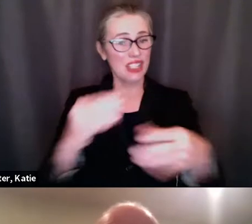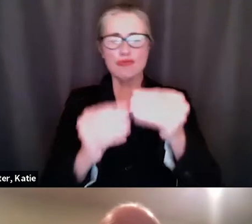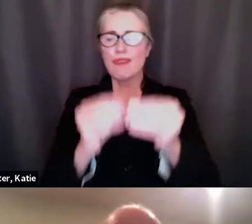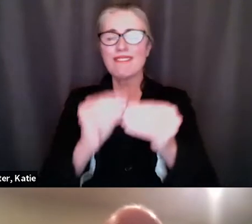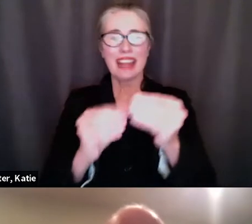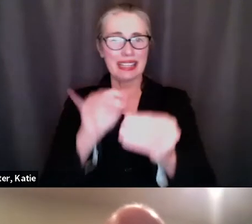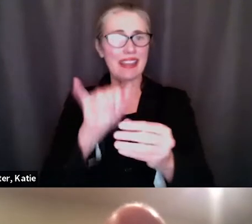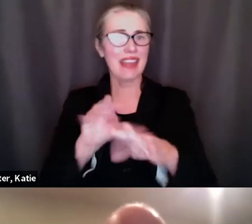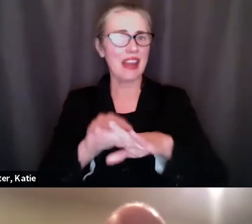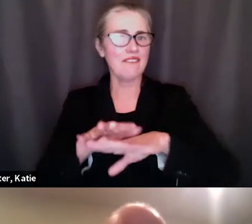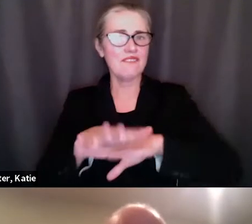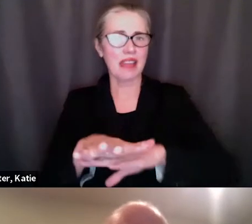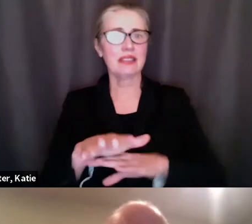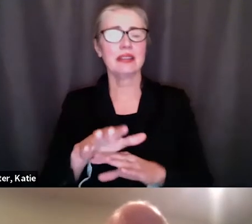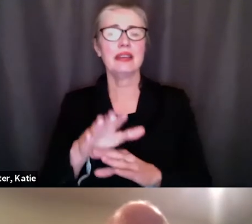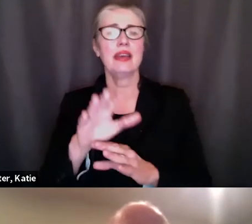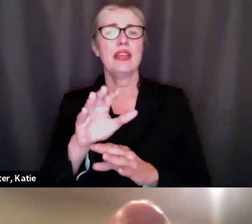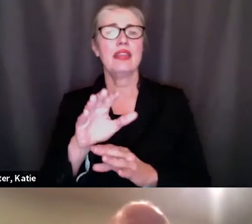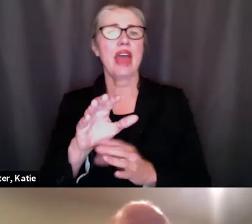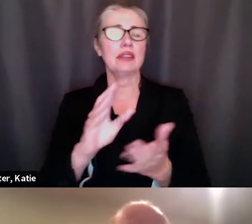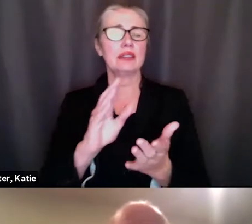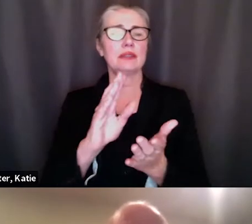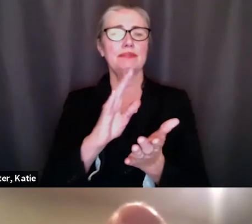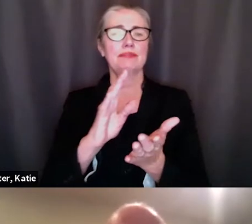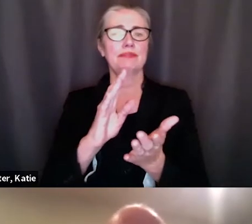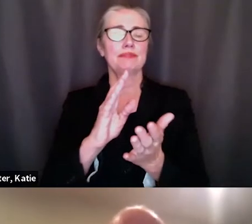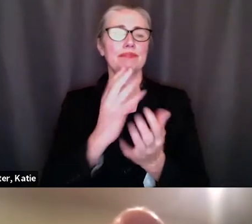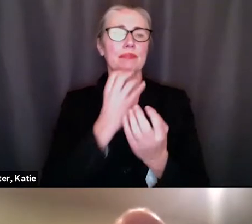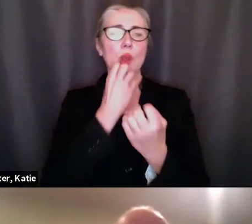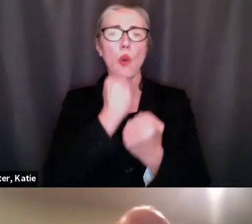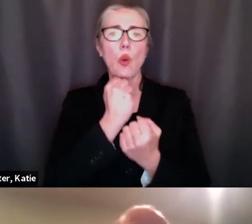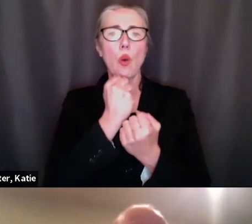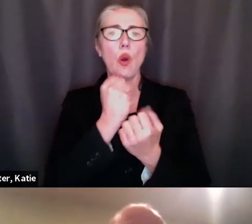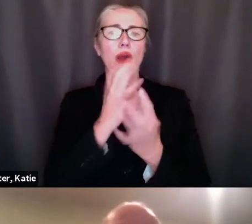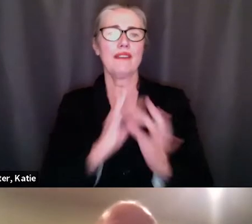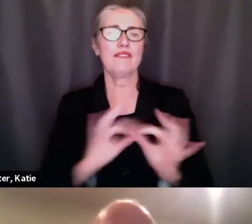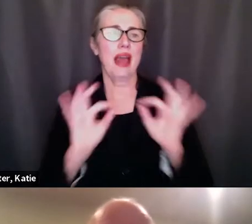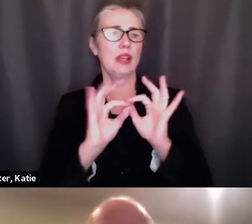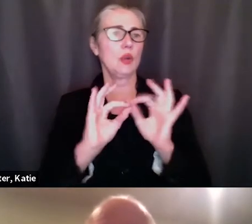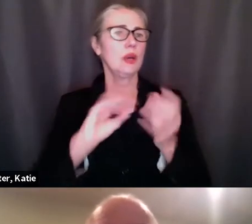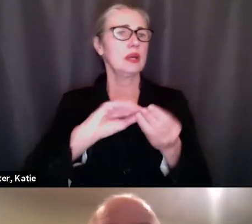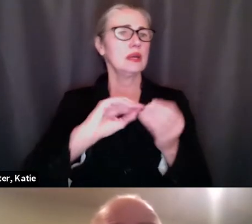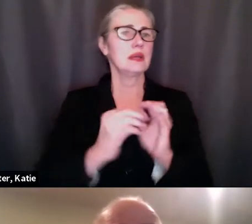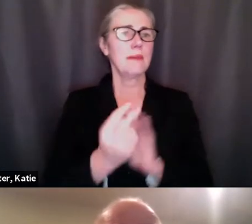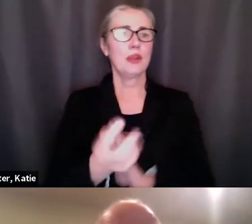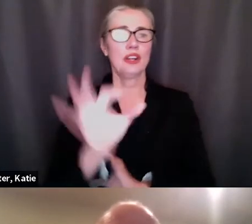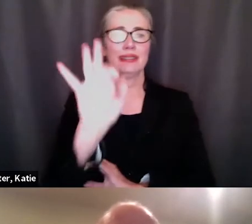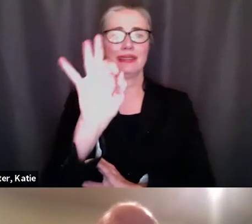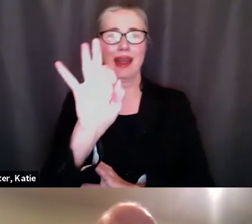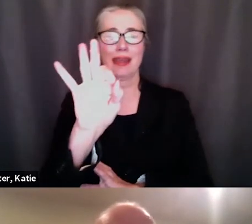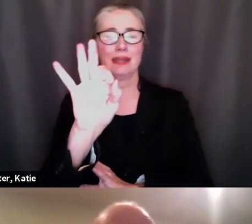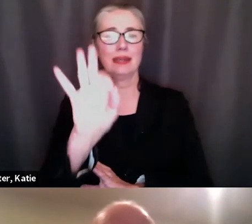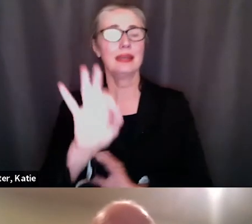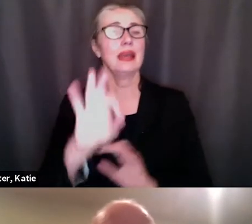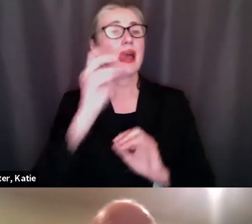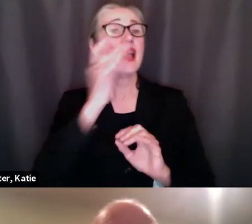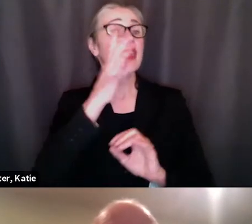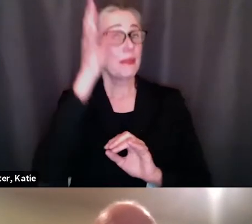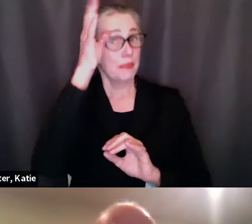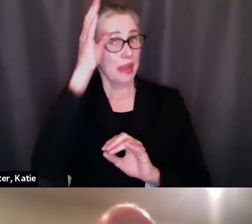affected slide nine please like most schools our parents stakeholder groups are key